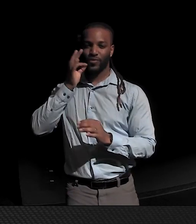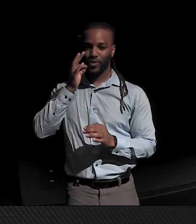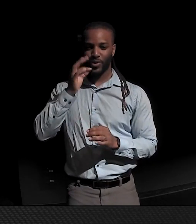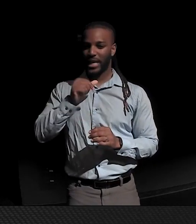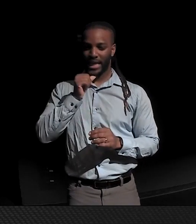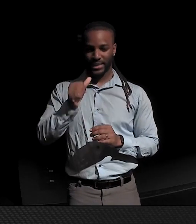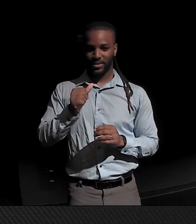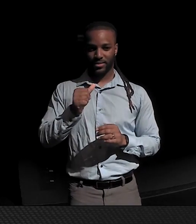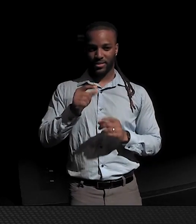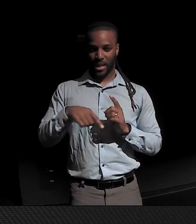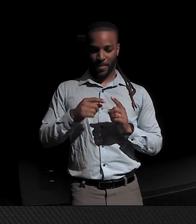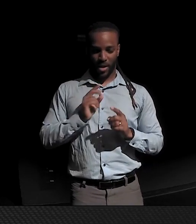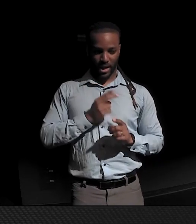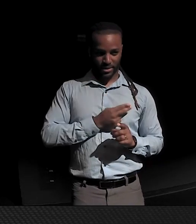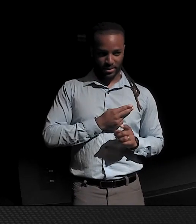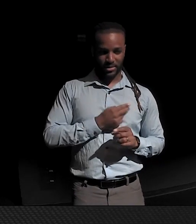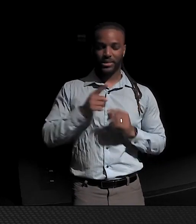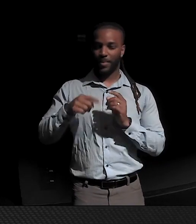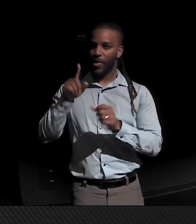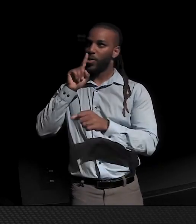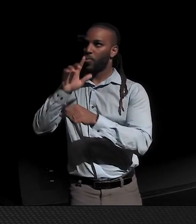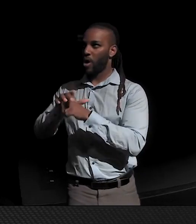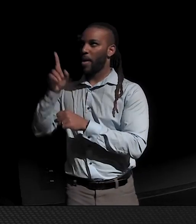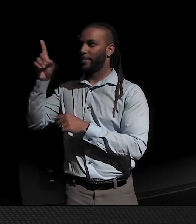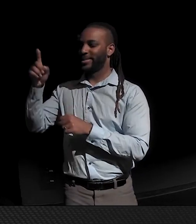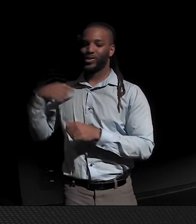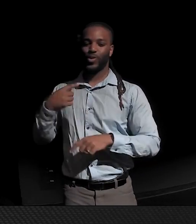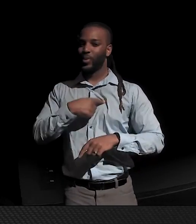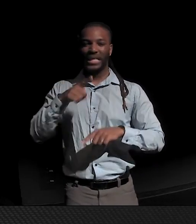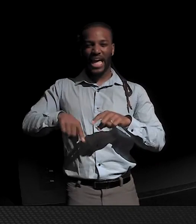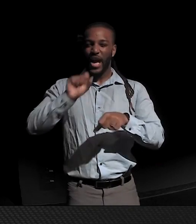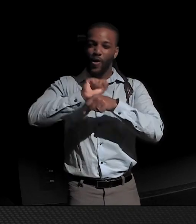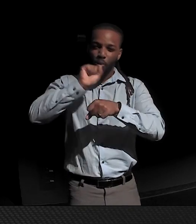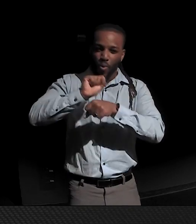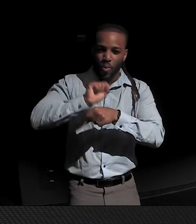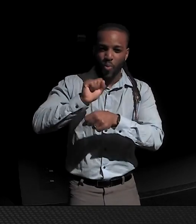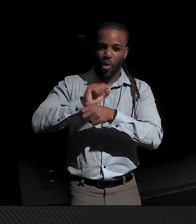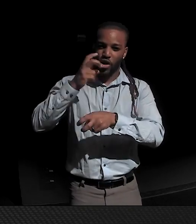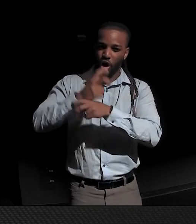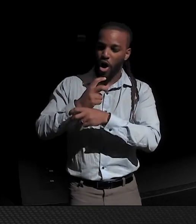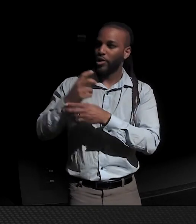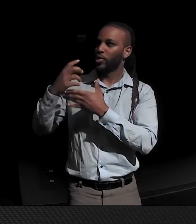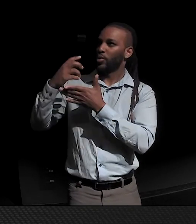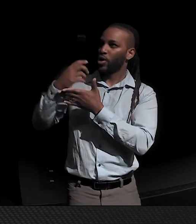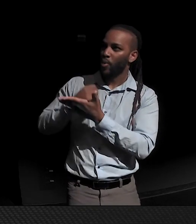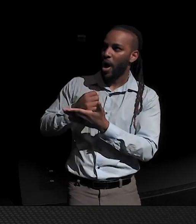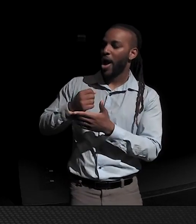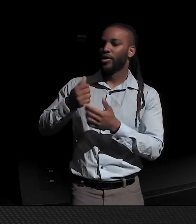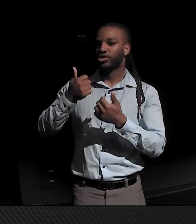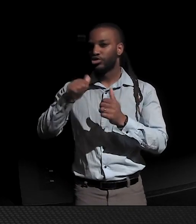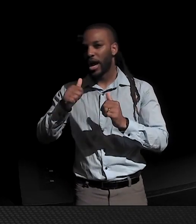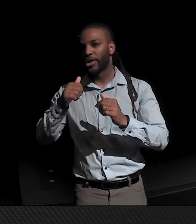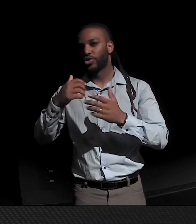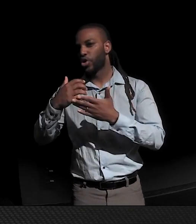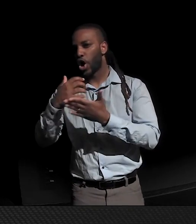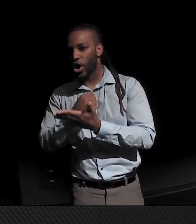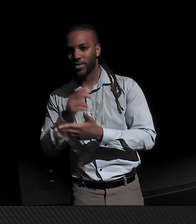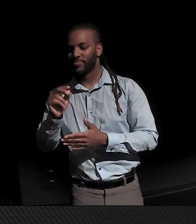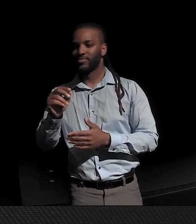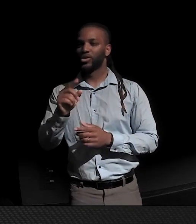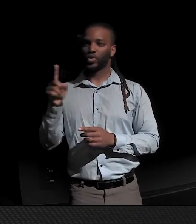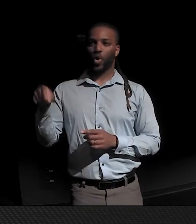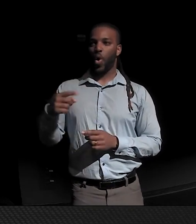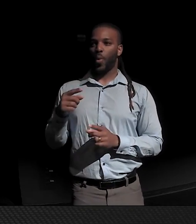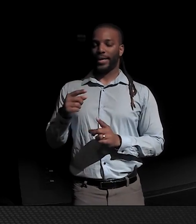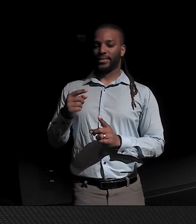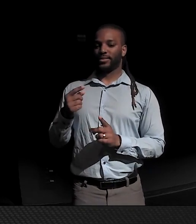the promise. It was never meant to be something that we could work really hard to acquire. It was never meant to be something that we could try to gain, but it's always just